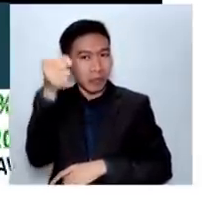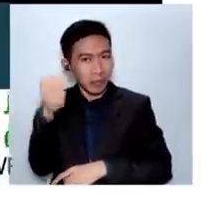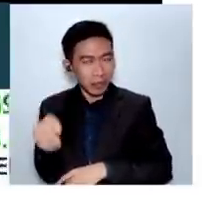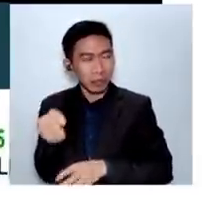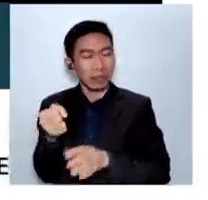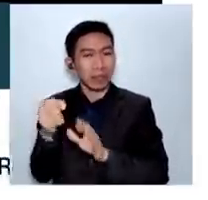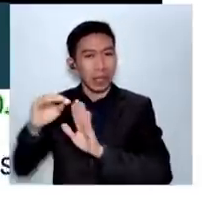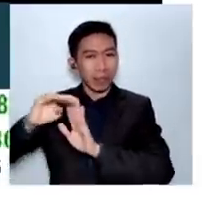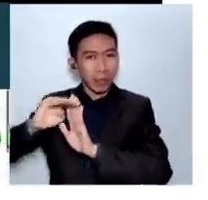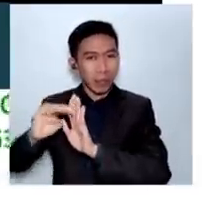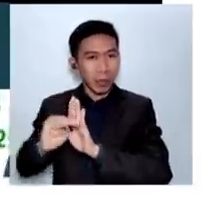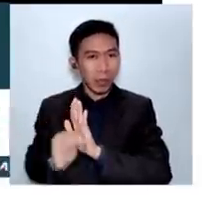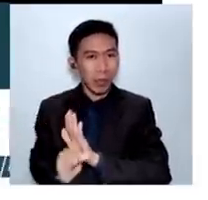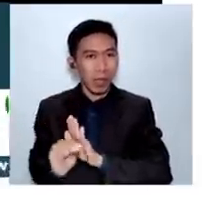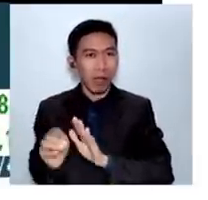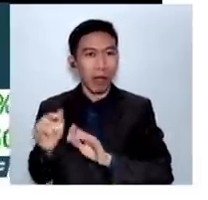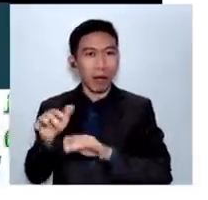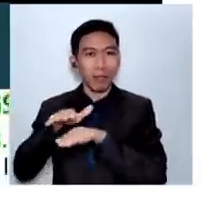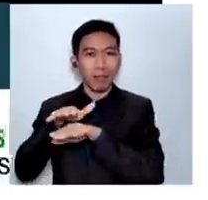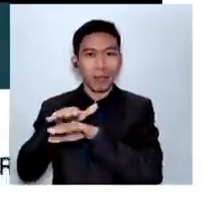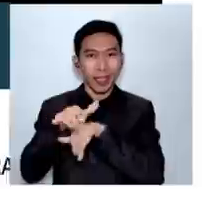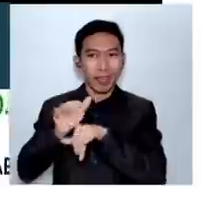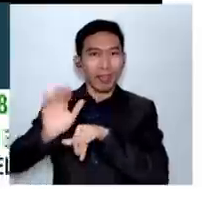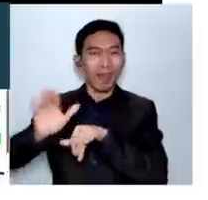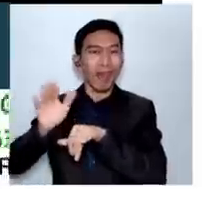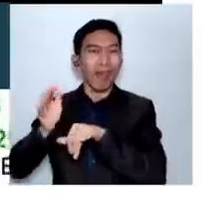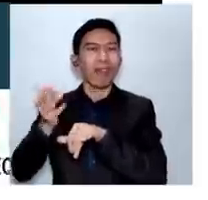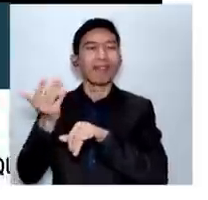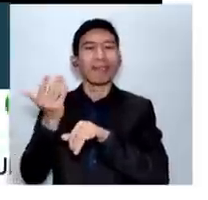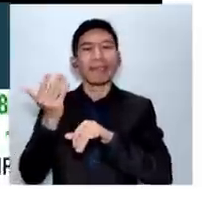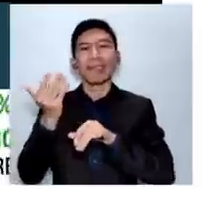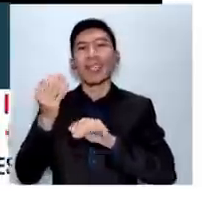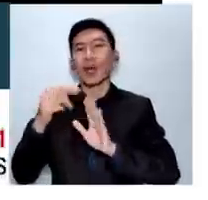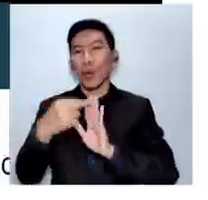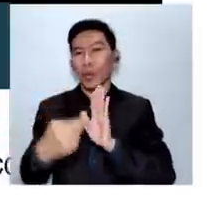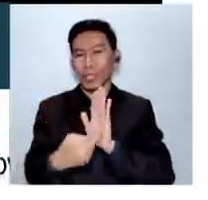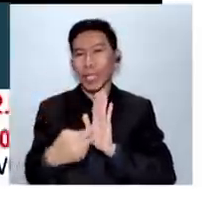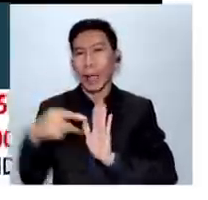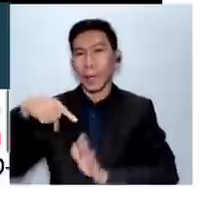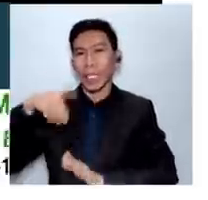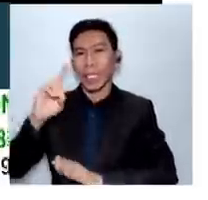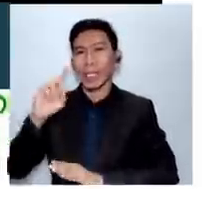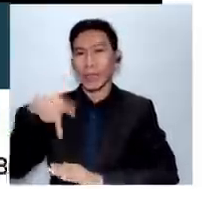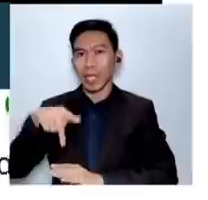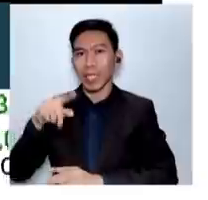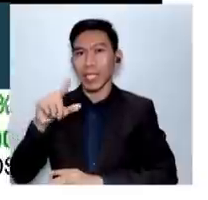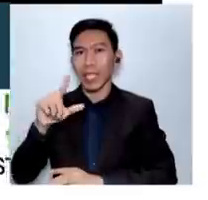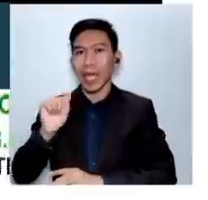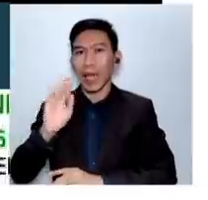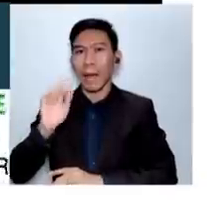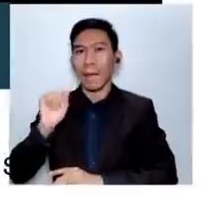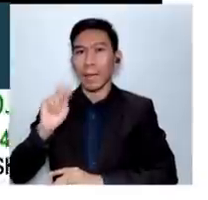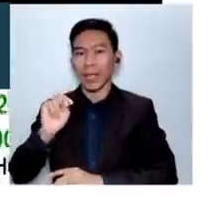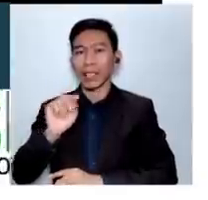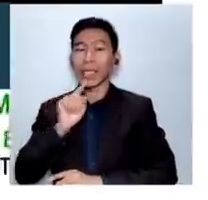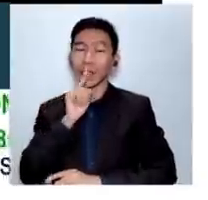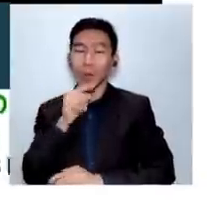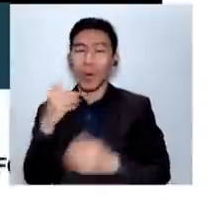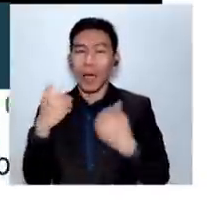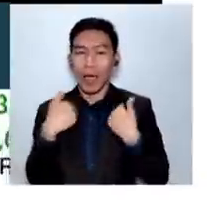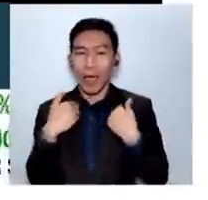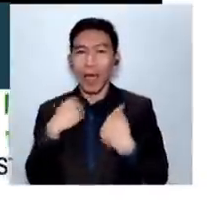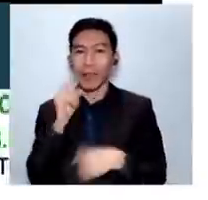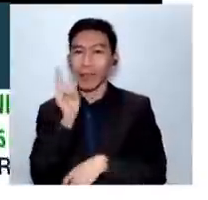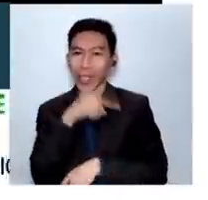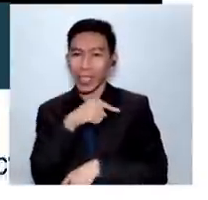their unfamiliarity with the history of PDP Laban, that they are really bogus party leaders and party members. They do not